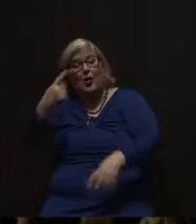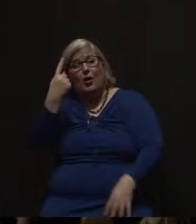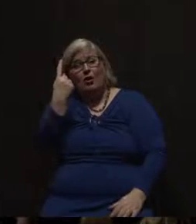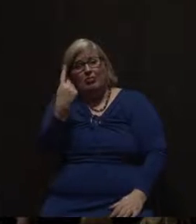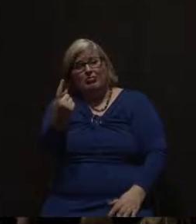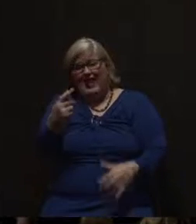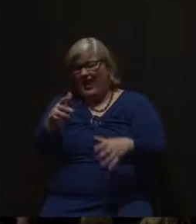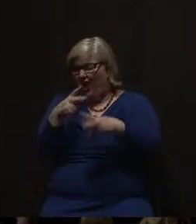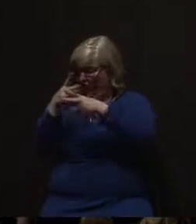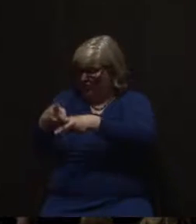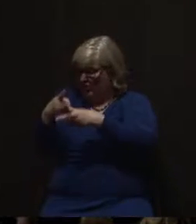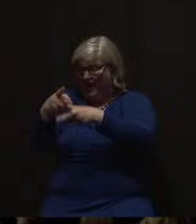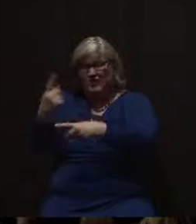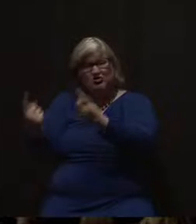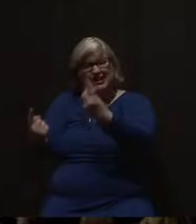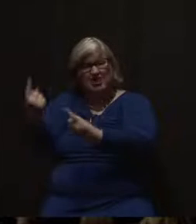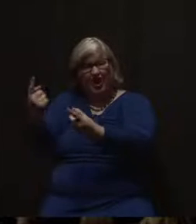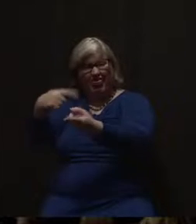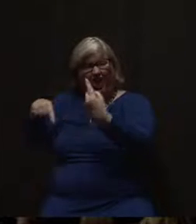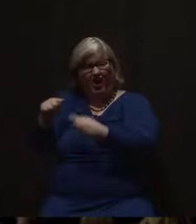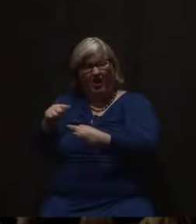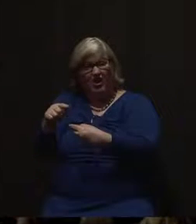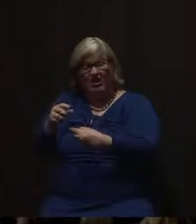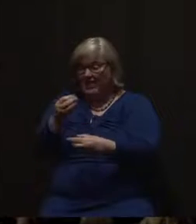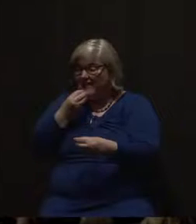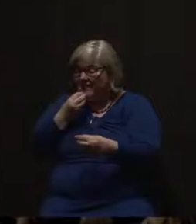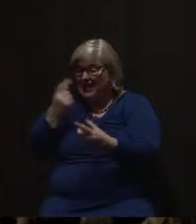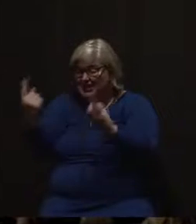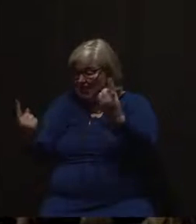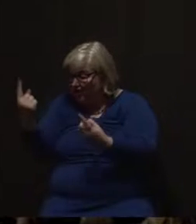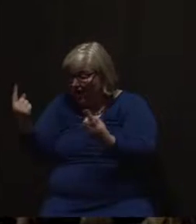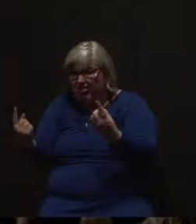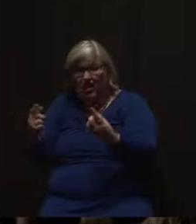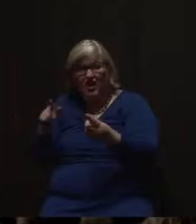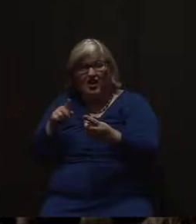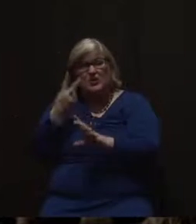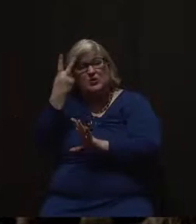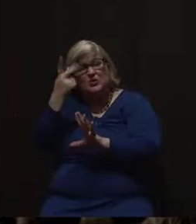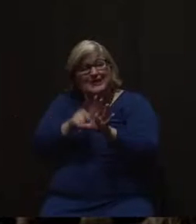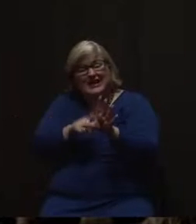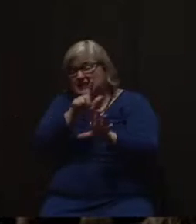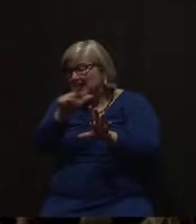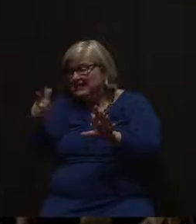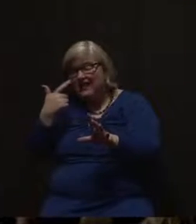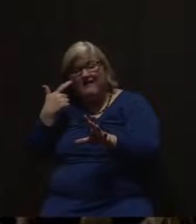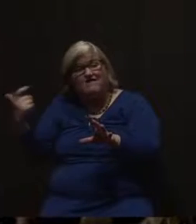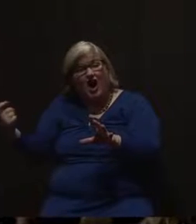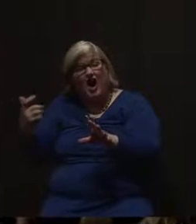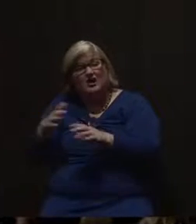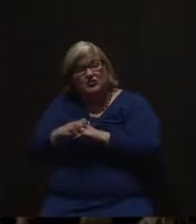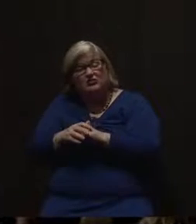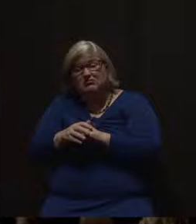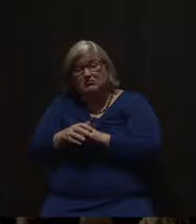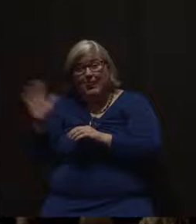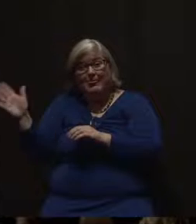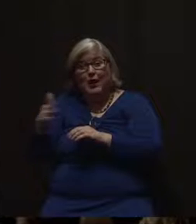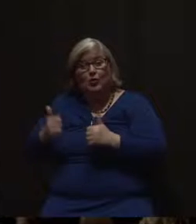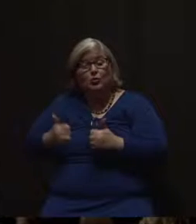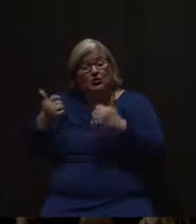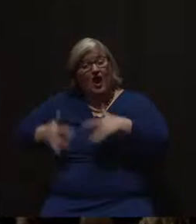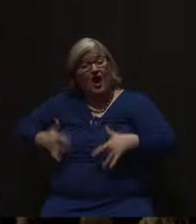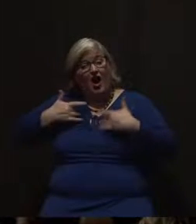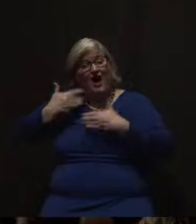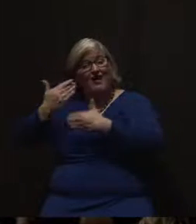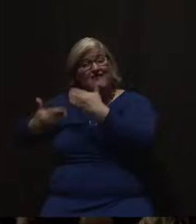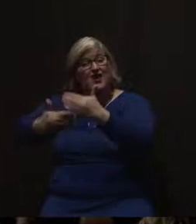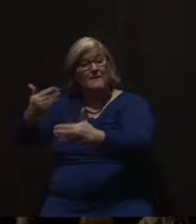the others just looked after him and fed him, and they were found, I think, 2 years later, a long time afterwards, and they were all still alive